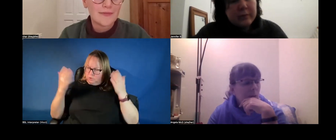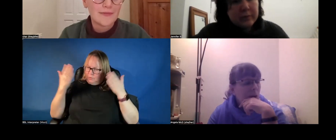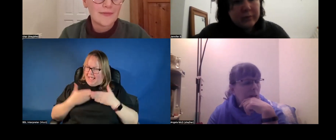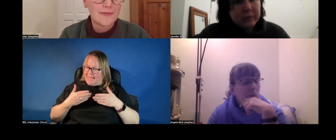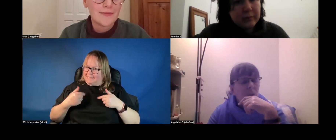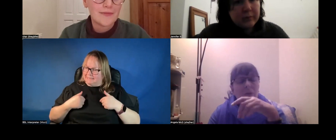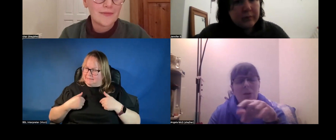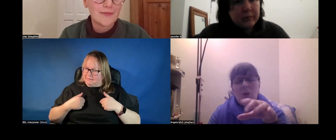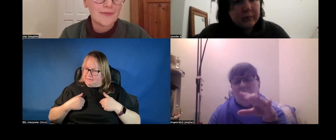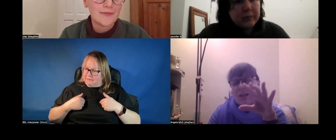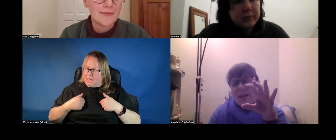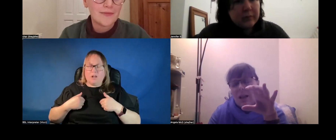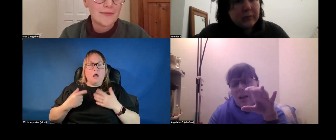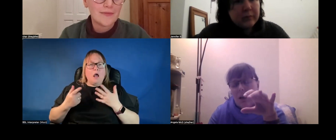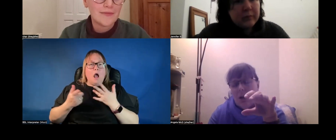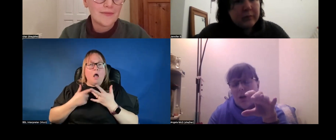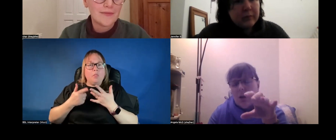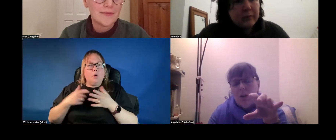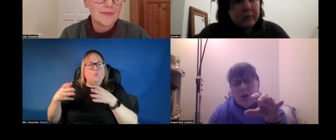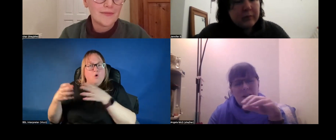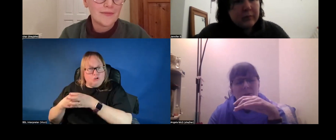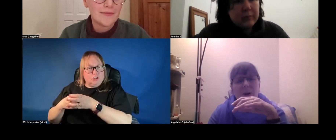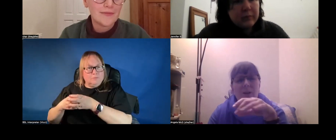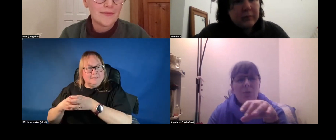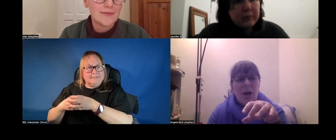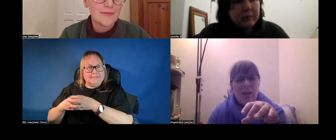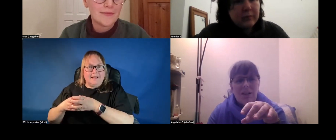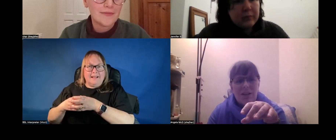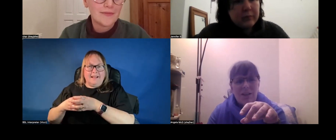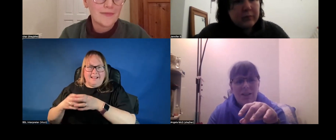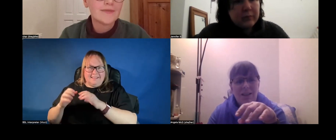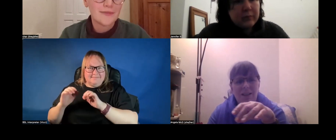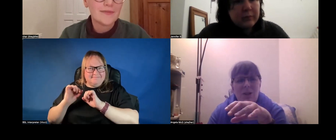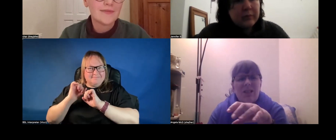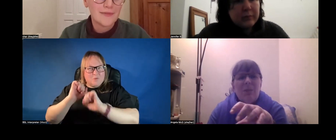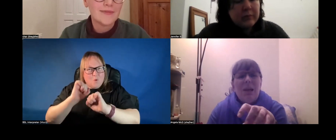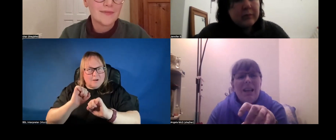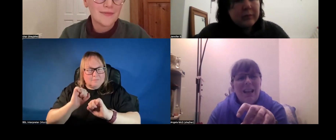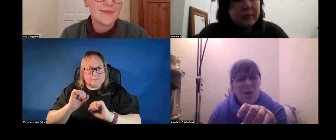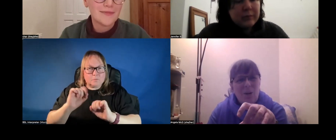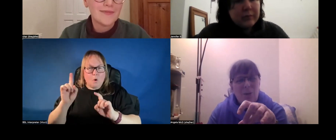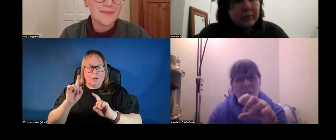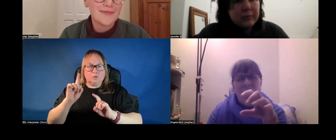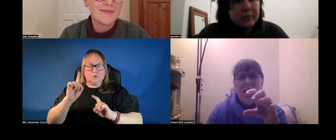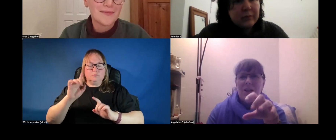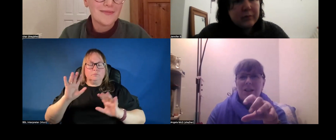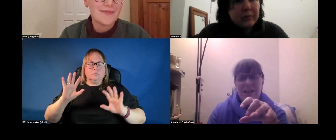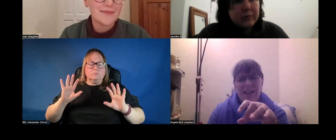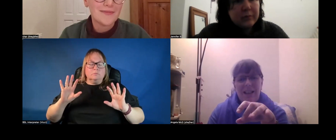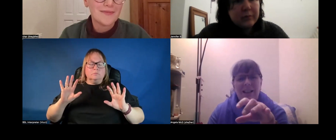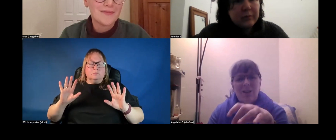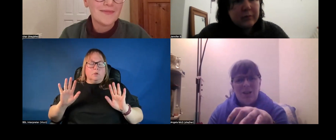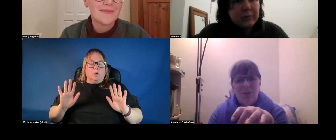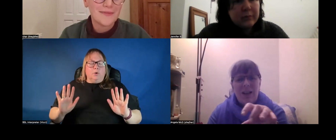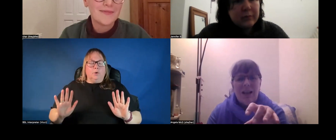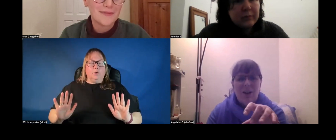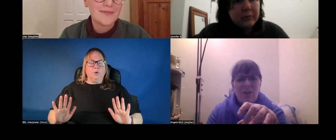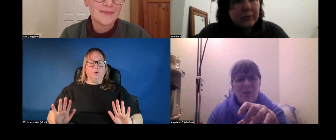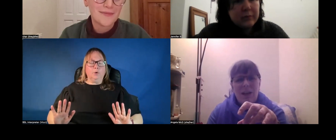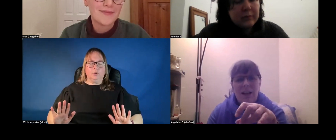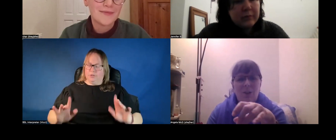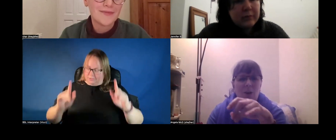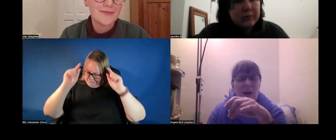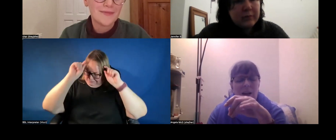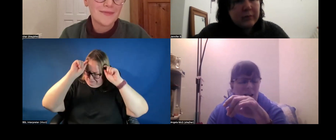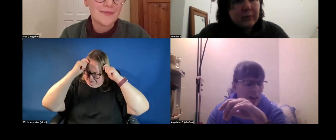go to other workshops where we do just, you know, just 5 breaths, just a minute of just sitting and just feeling how